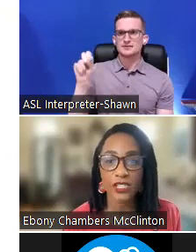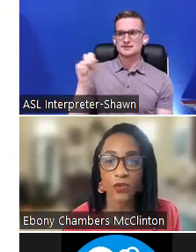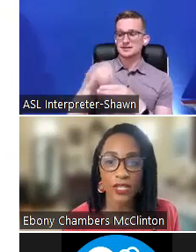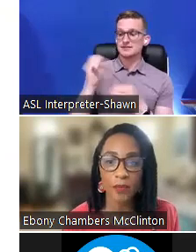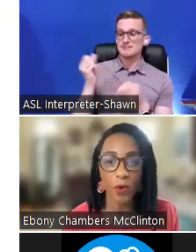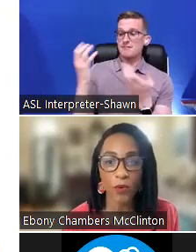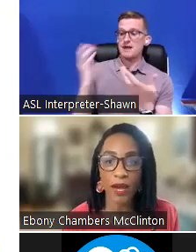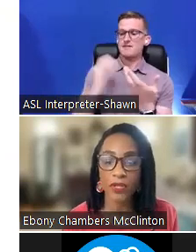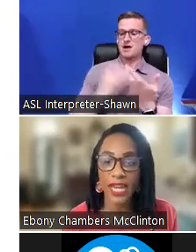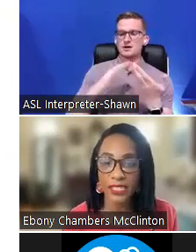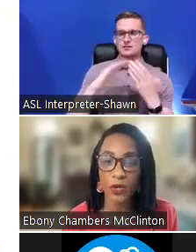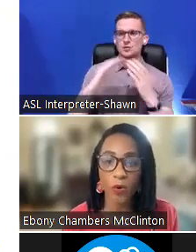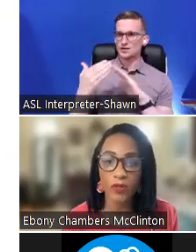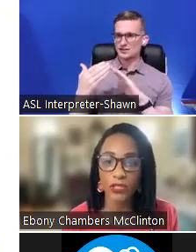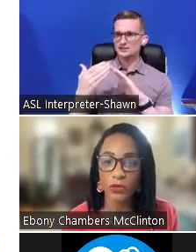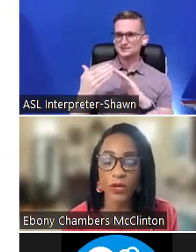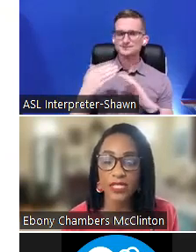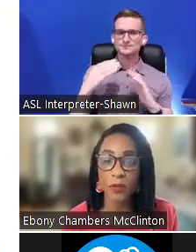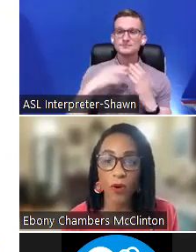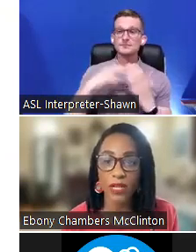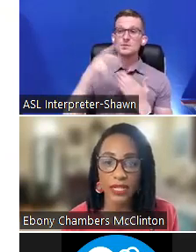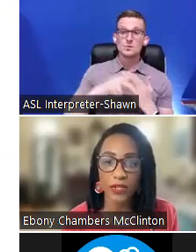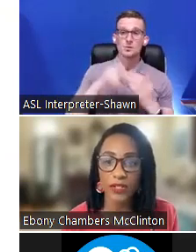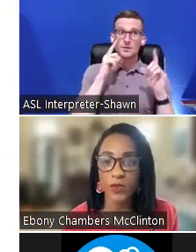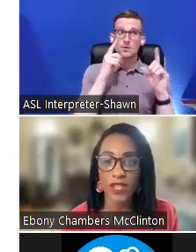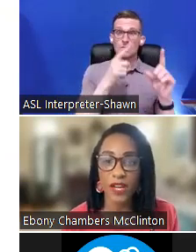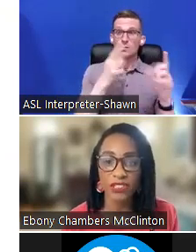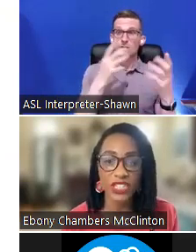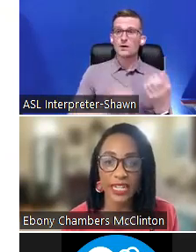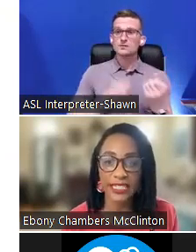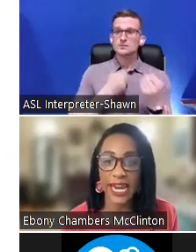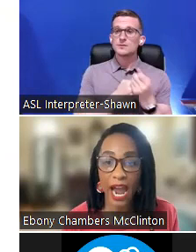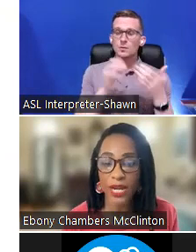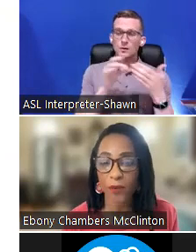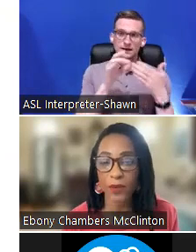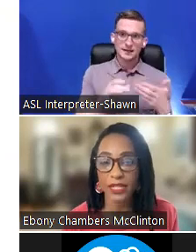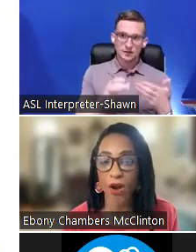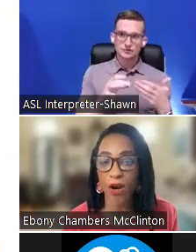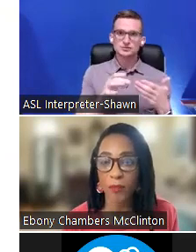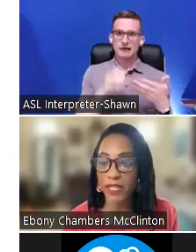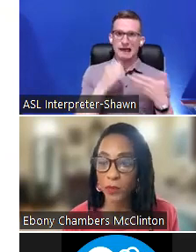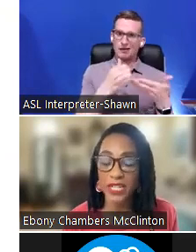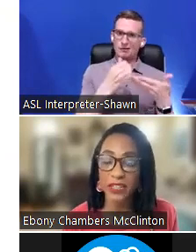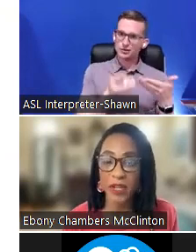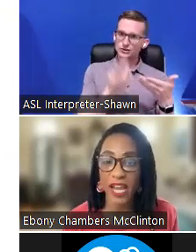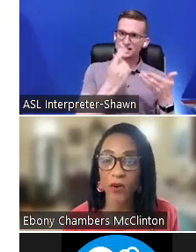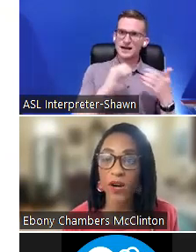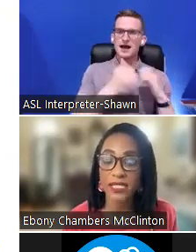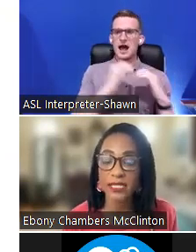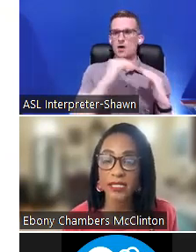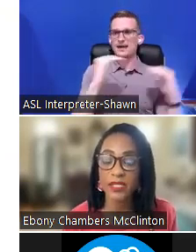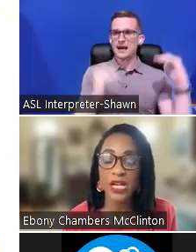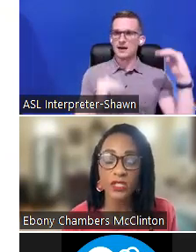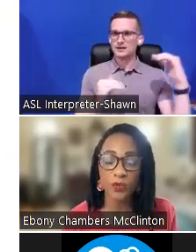And so this program really has a goal to support leaders with understanding how inequities are perpetuated in the behavioral